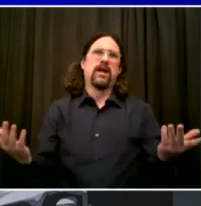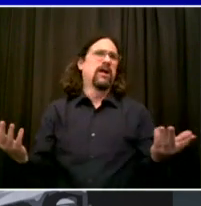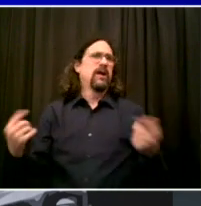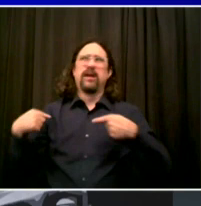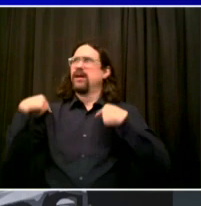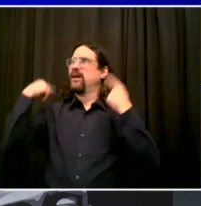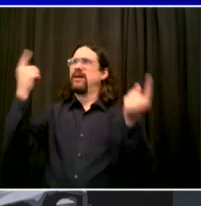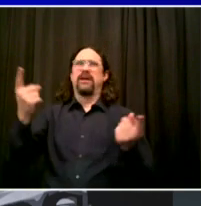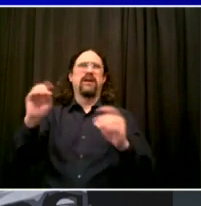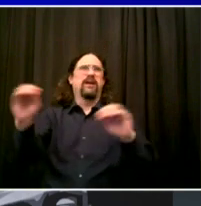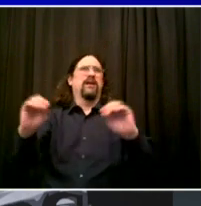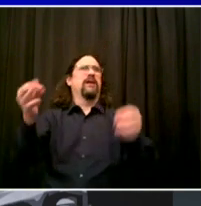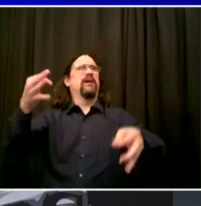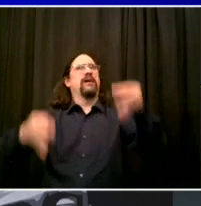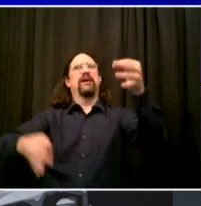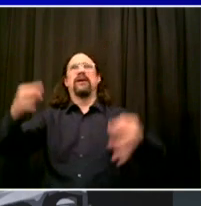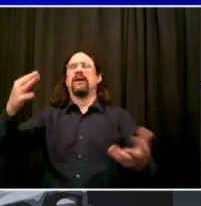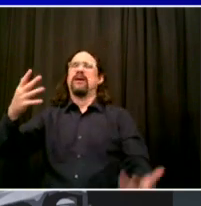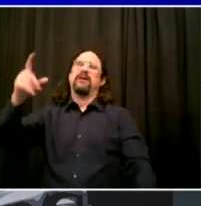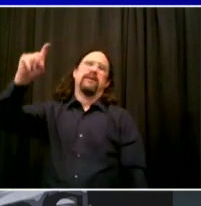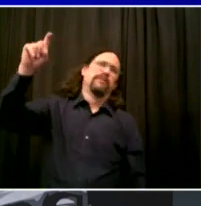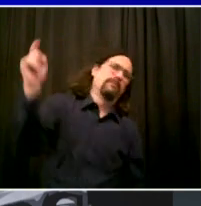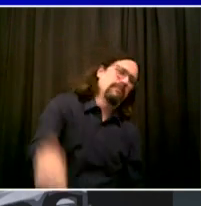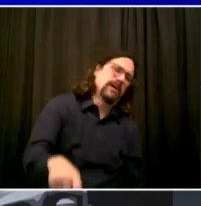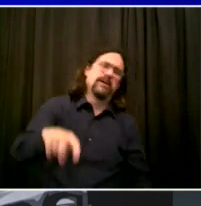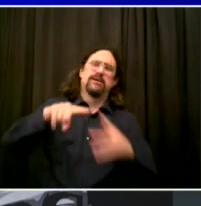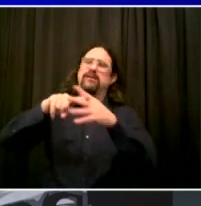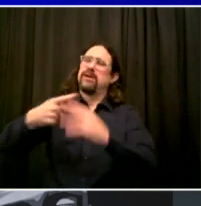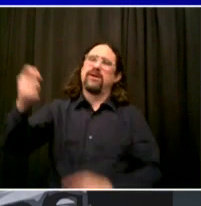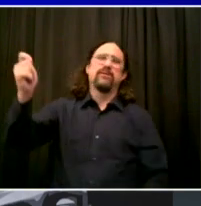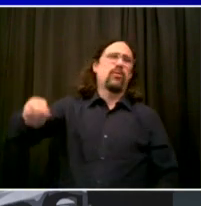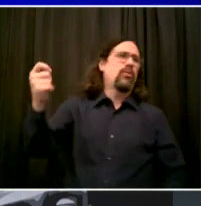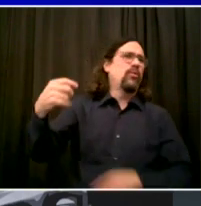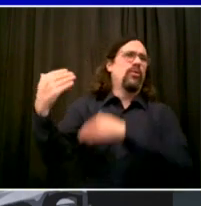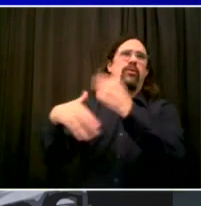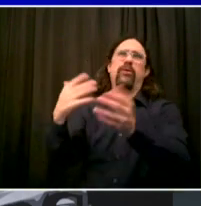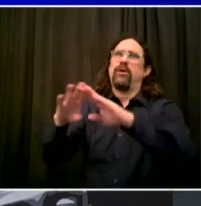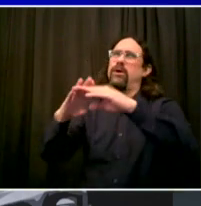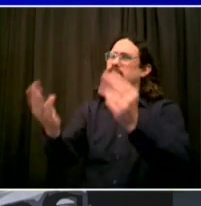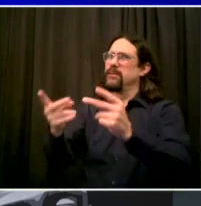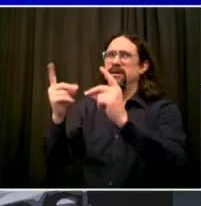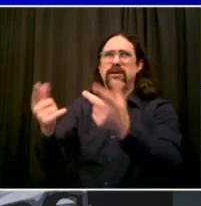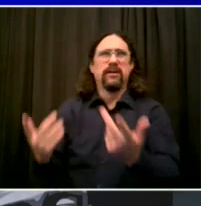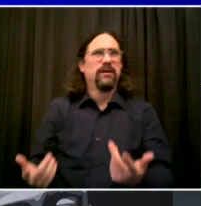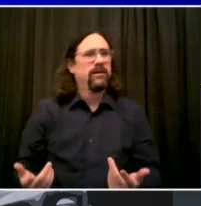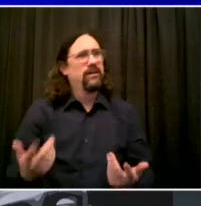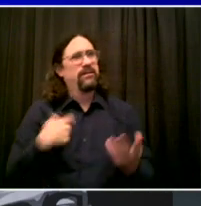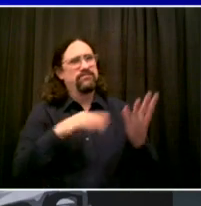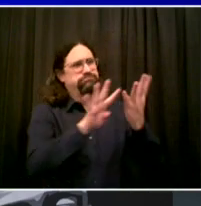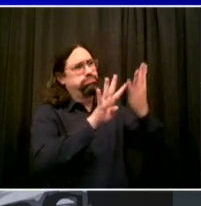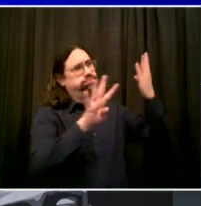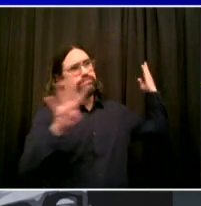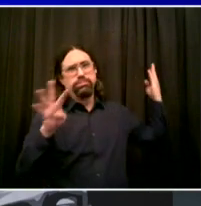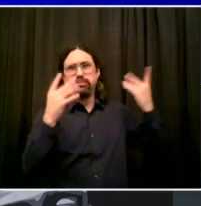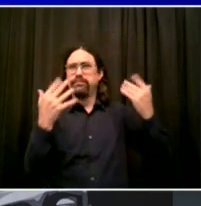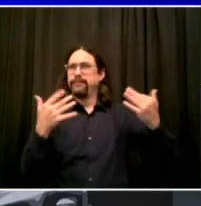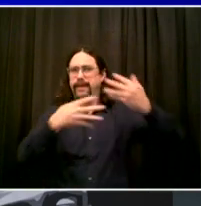as possible and as quickly as possible. So please, hear our plea, because that's how we will keep our communities safe.